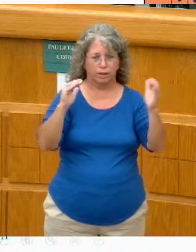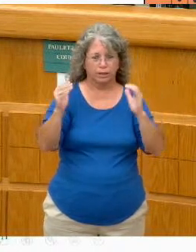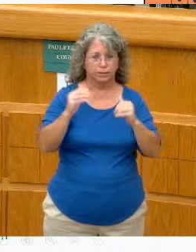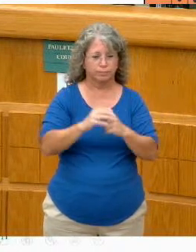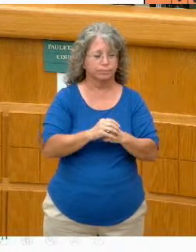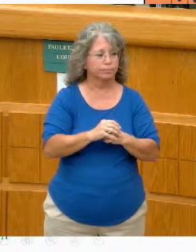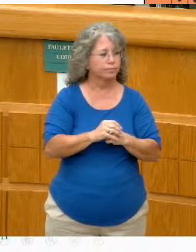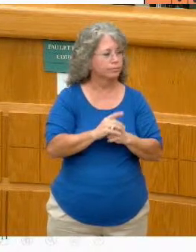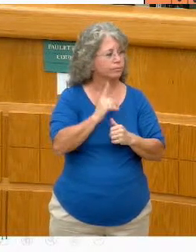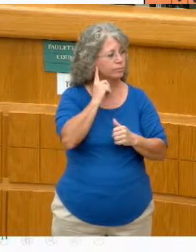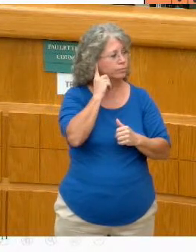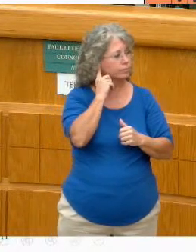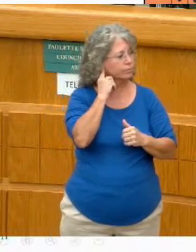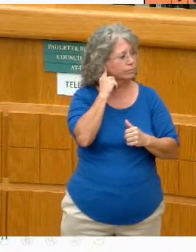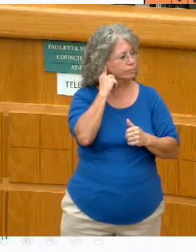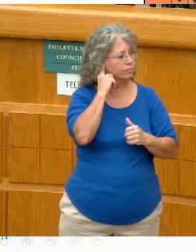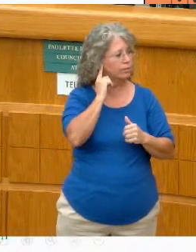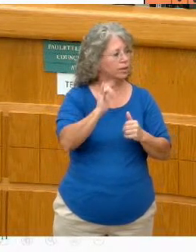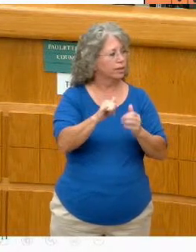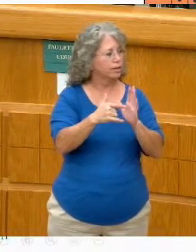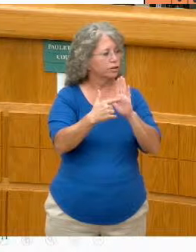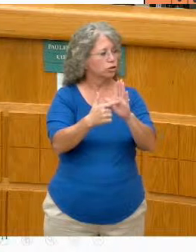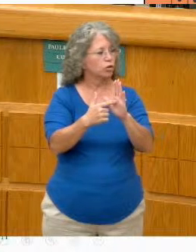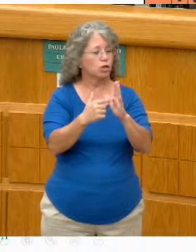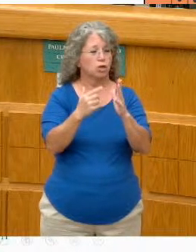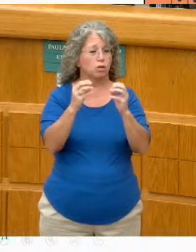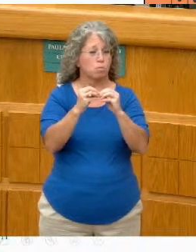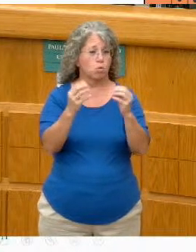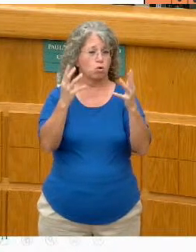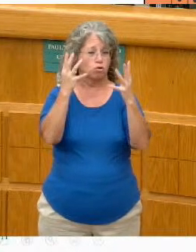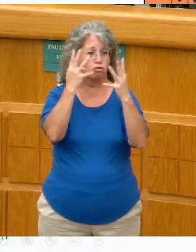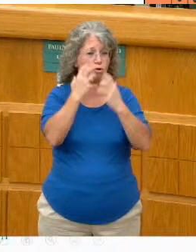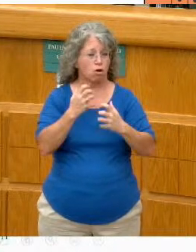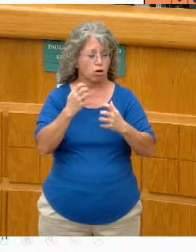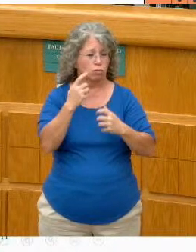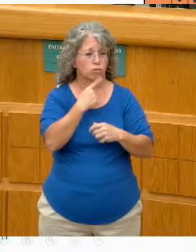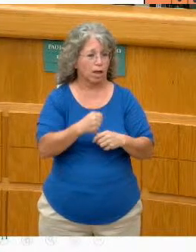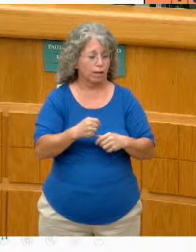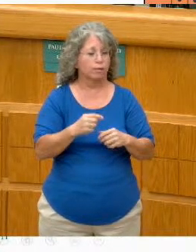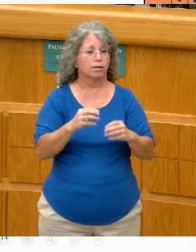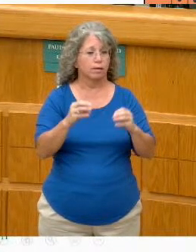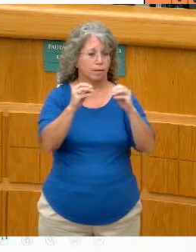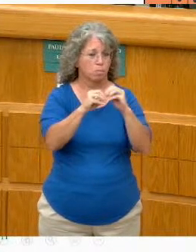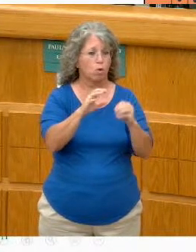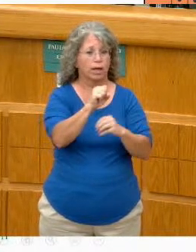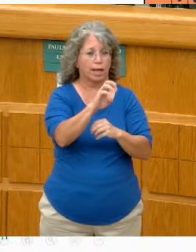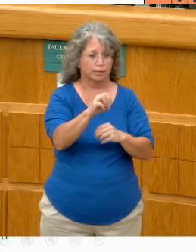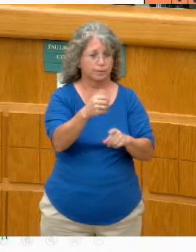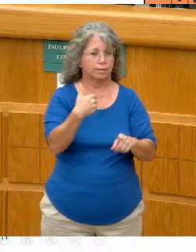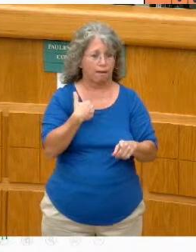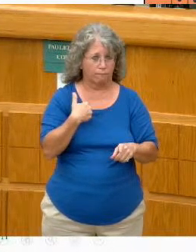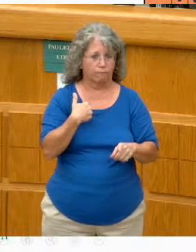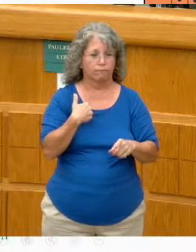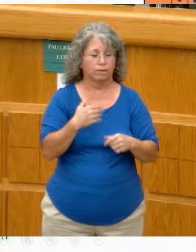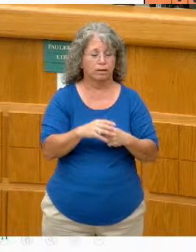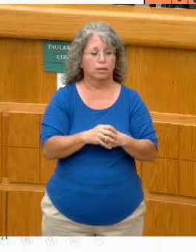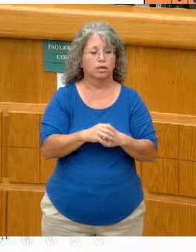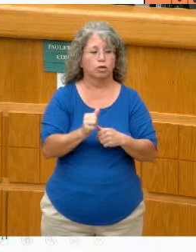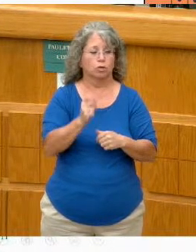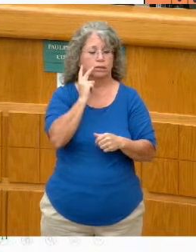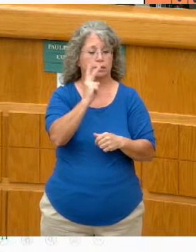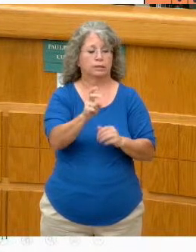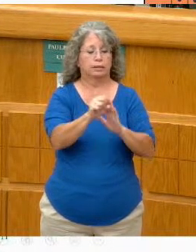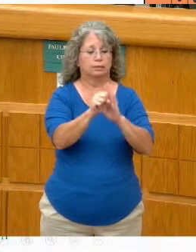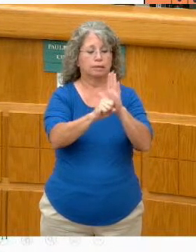darker the color of red, the more total cases there have been in that area. So you can look at the state of Texas and you can kind of see where you